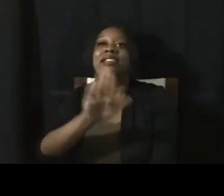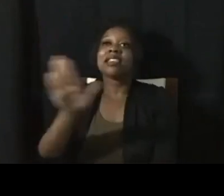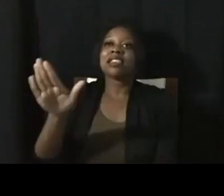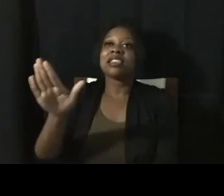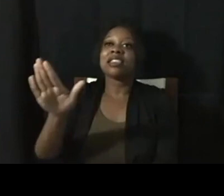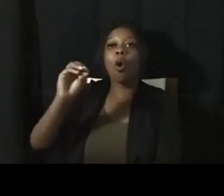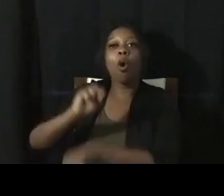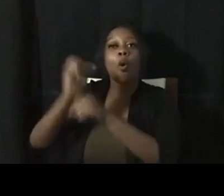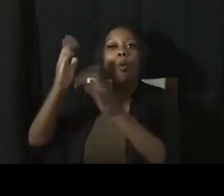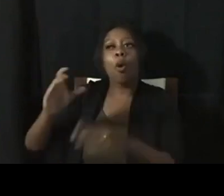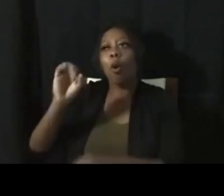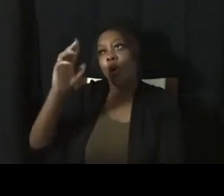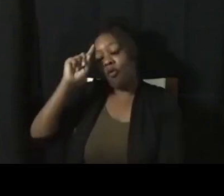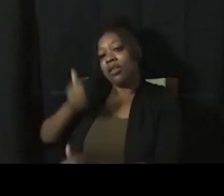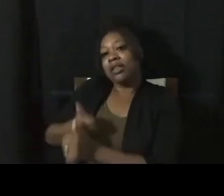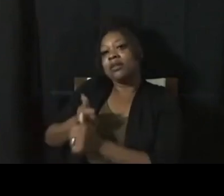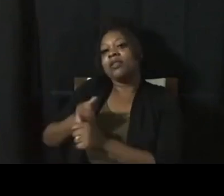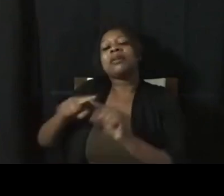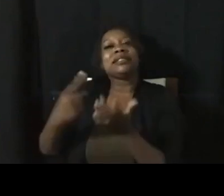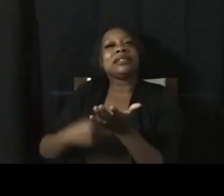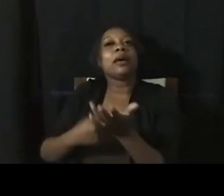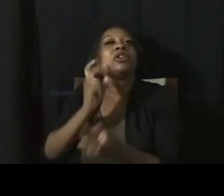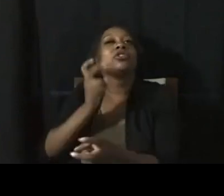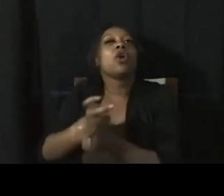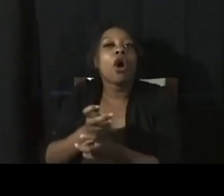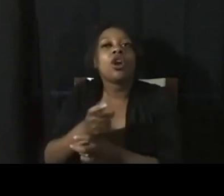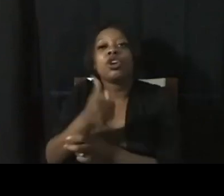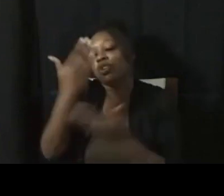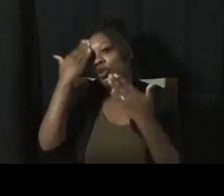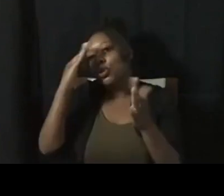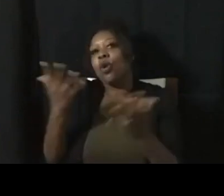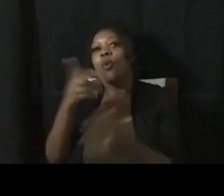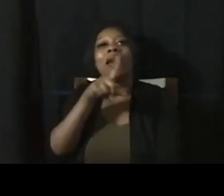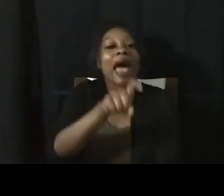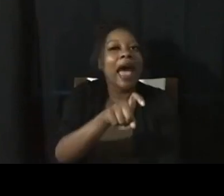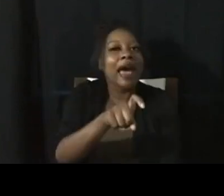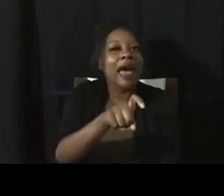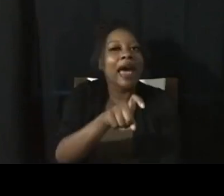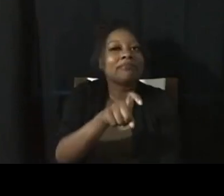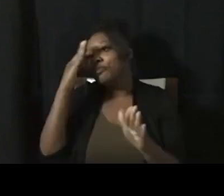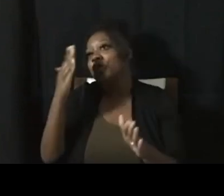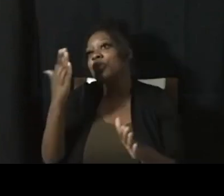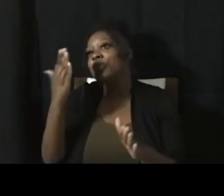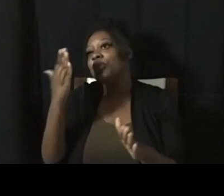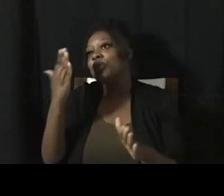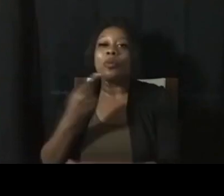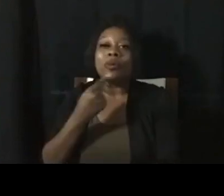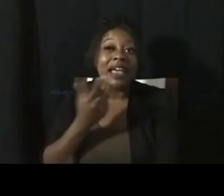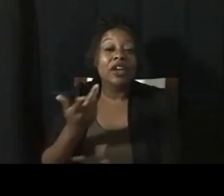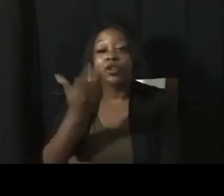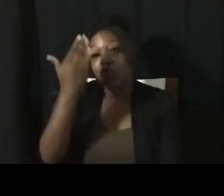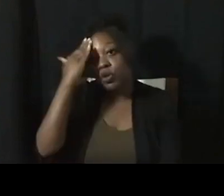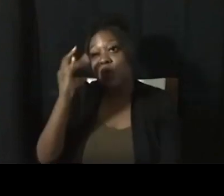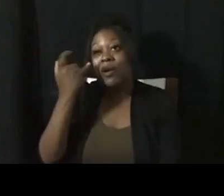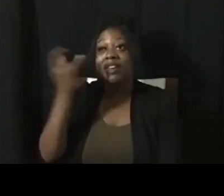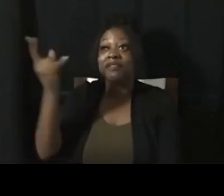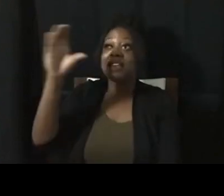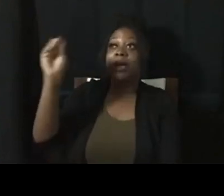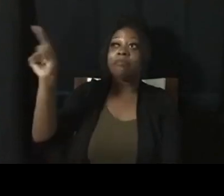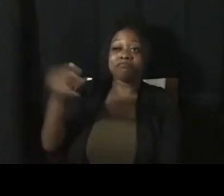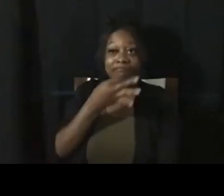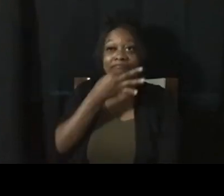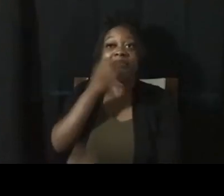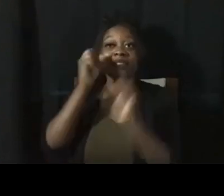often hard because you don't know what to ask for. You don't know what to say. You don't know what the company is able to do. And that sort of ad